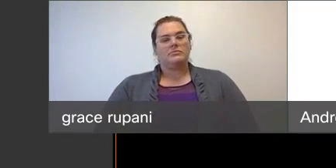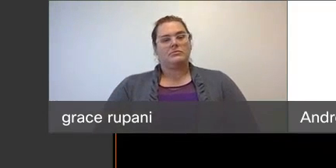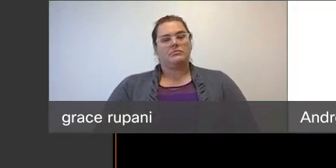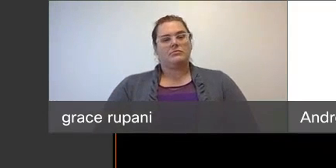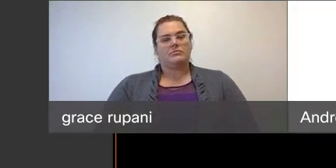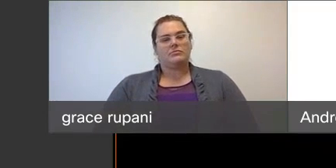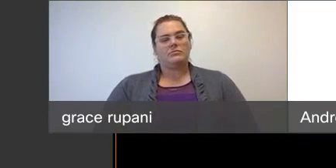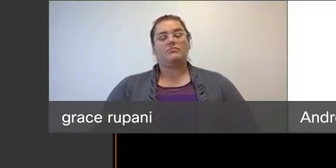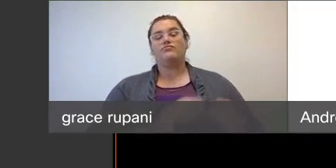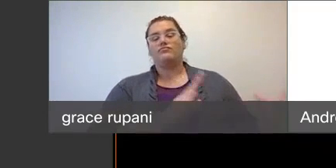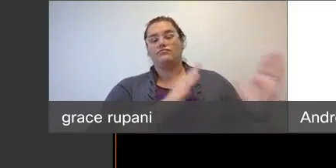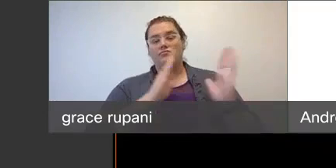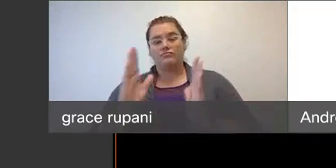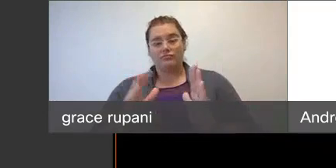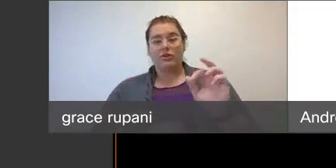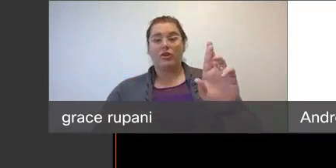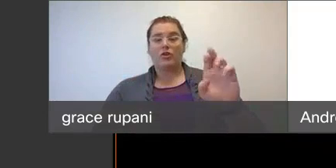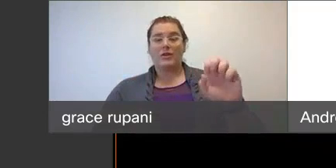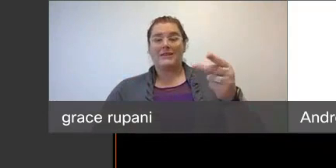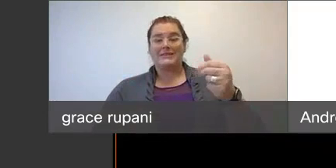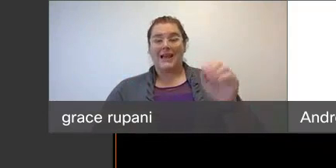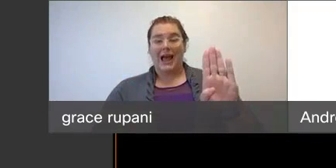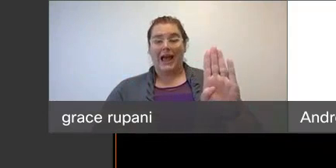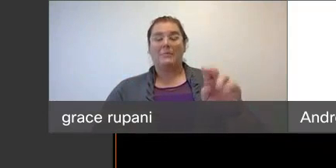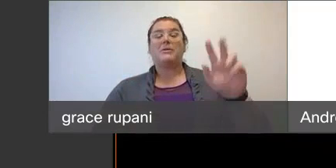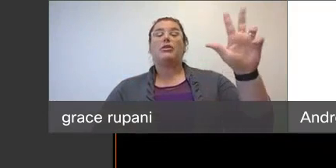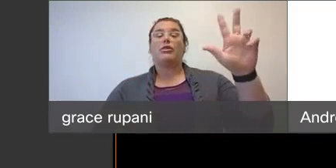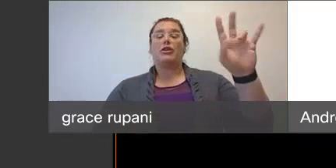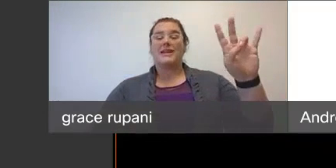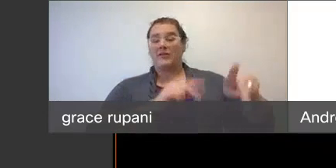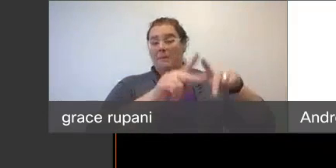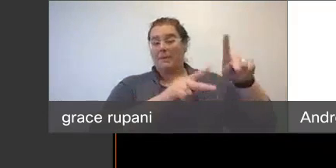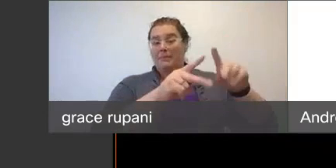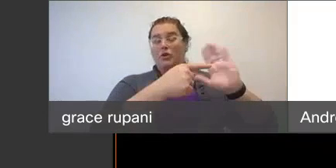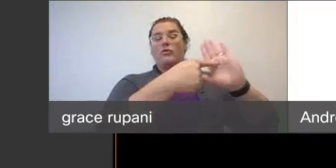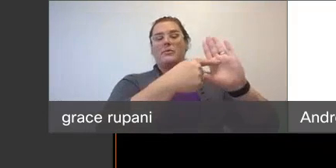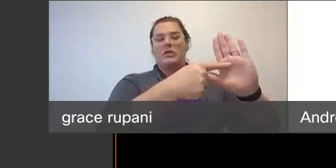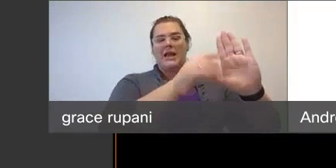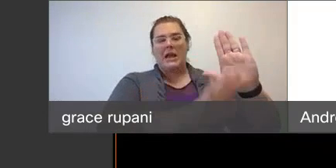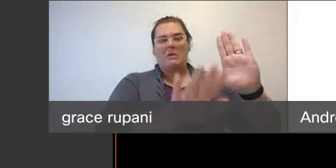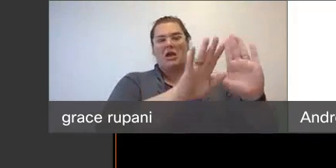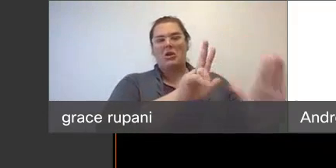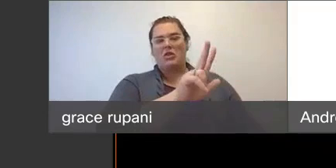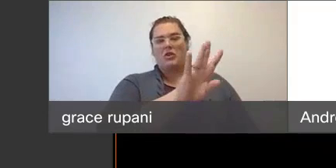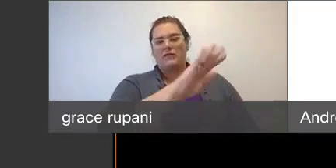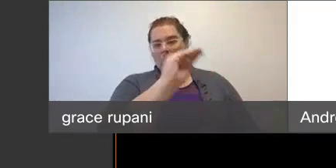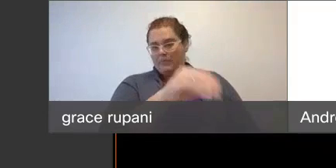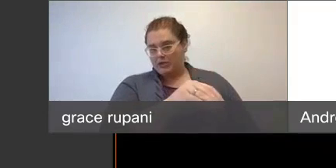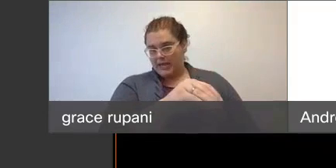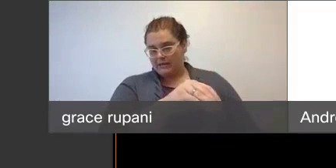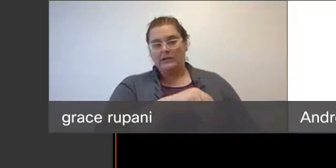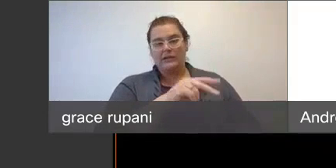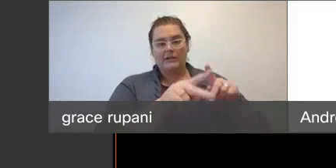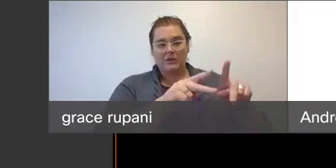In residential habilitation, the 37 people who've contracted COVID represent about 34% of people